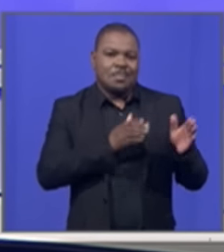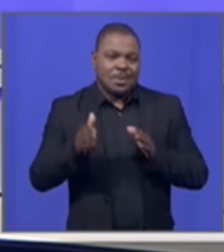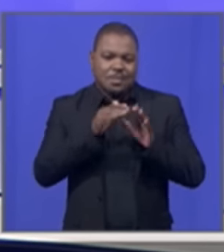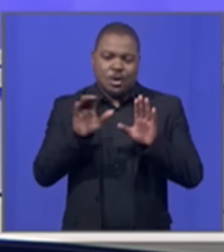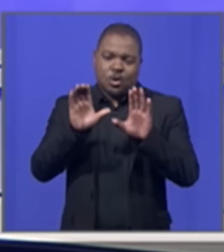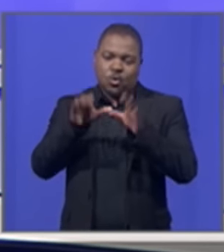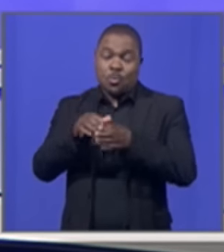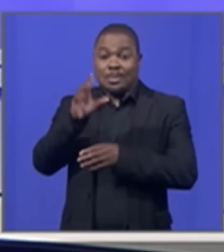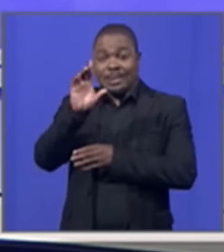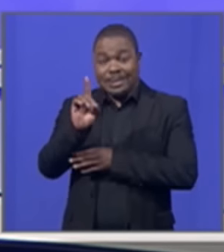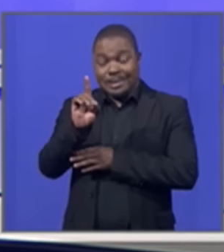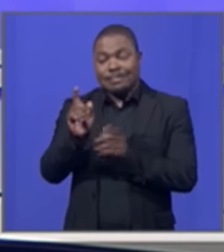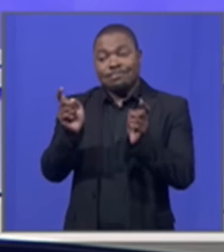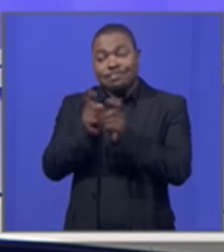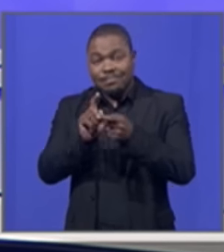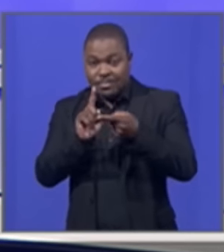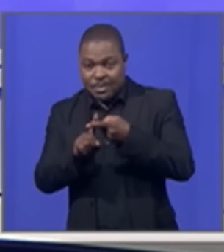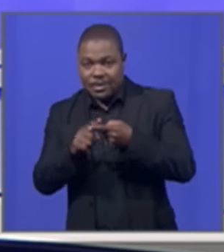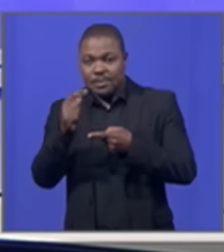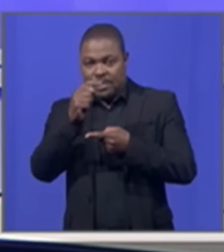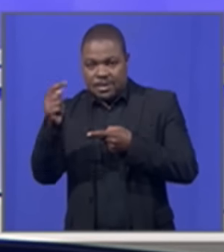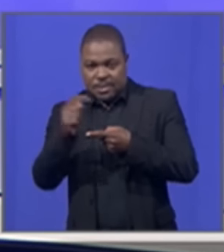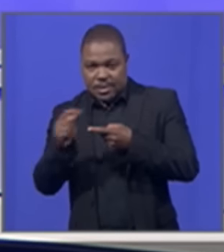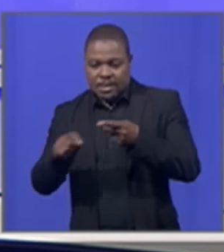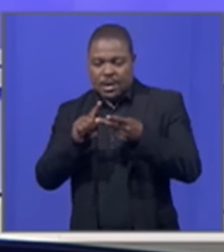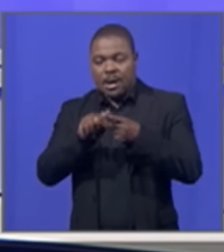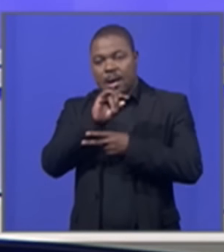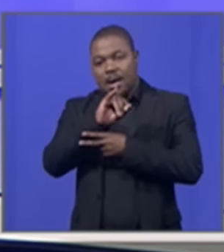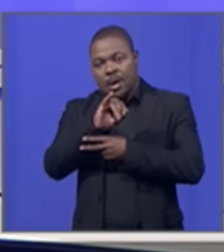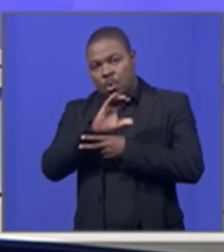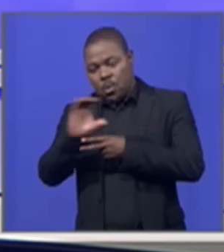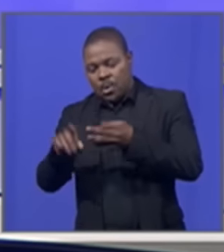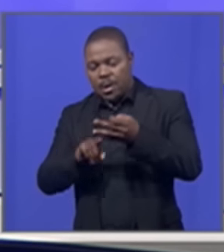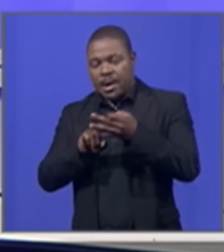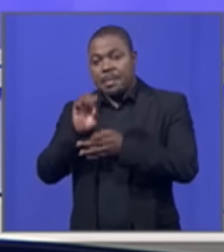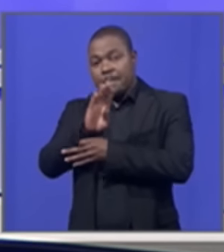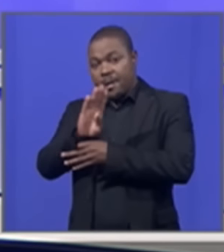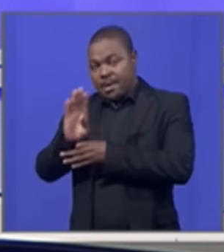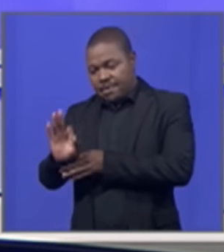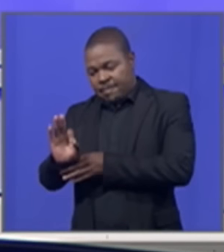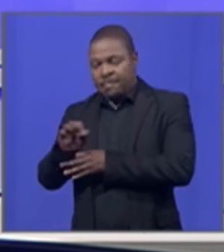Group D mo ba tla nkgišetšanago mahwafa le Tanzania, Ivory Coast le Burkina Faso.